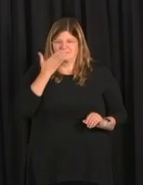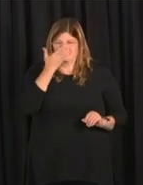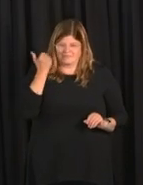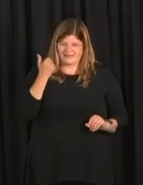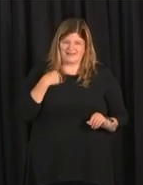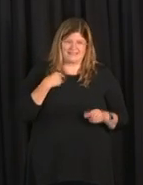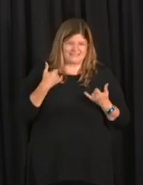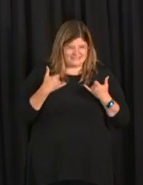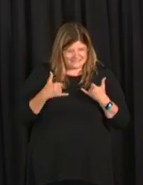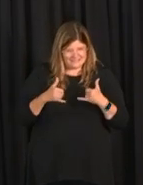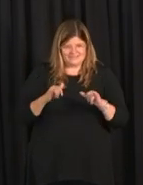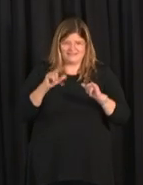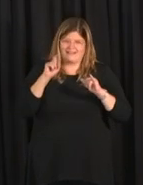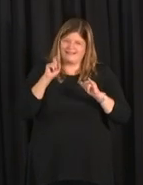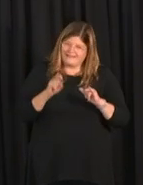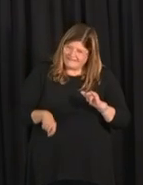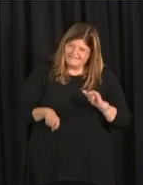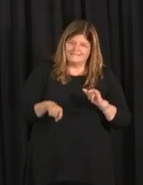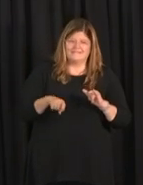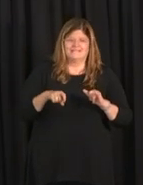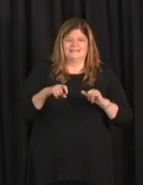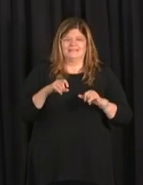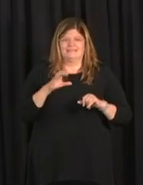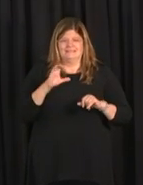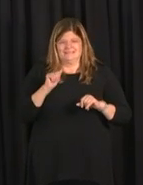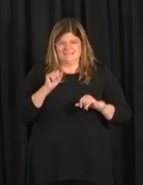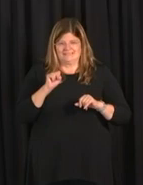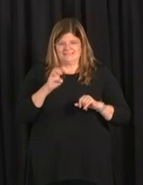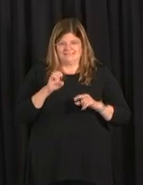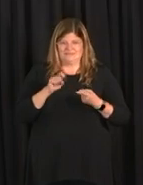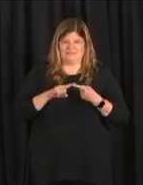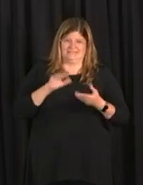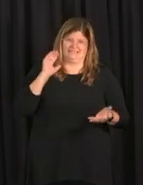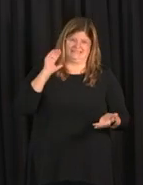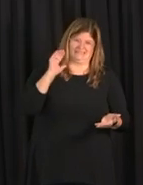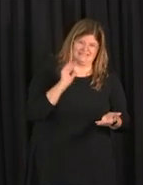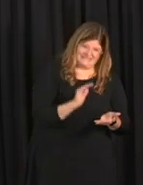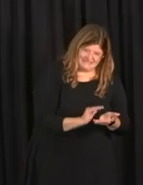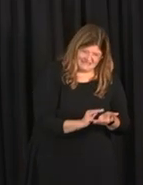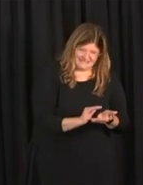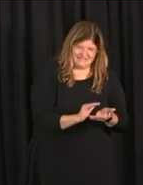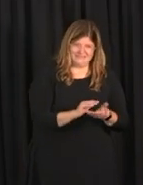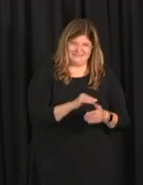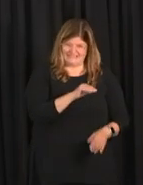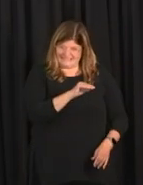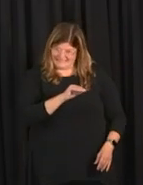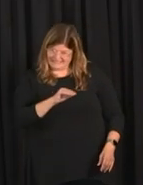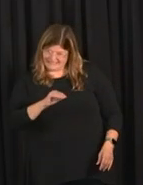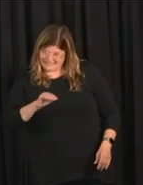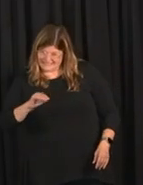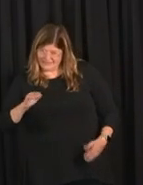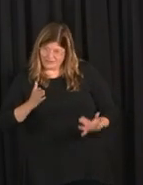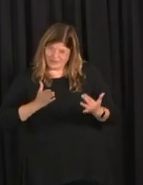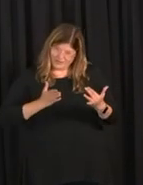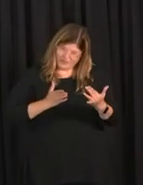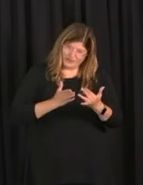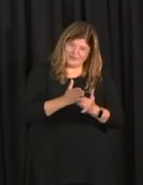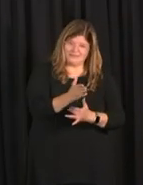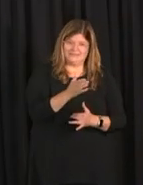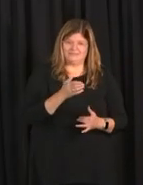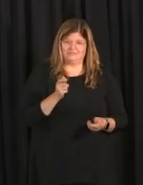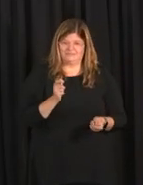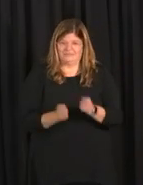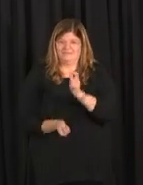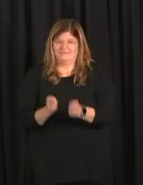because you have to still get your case rate down through some of the mitigation